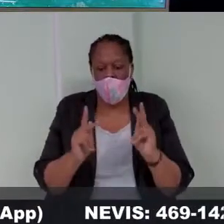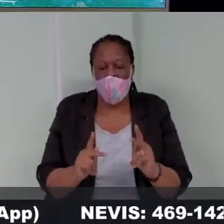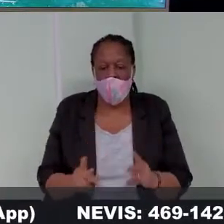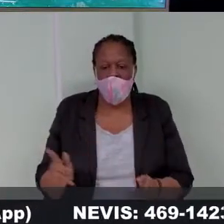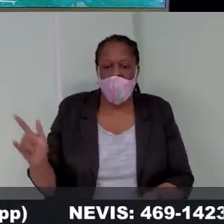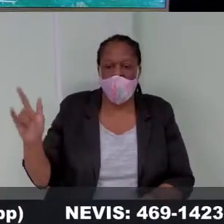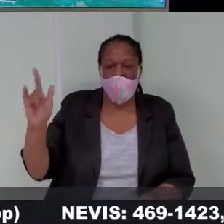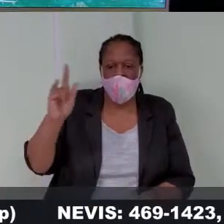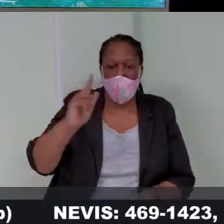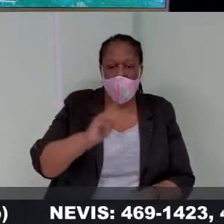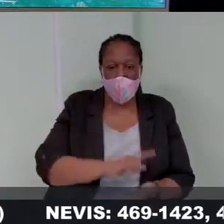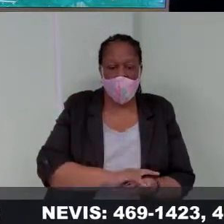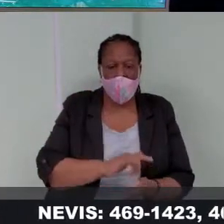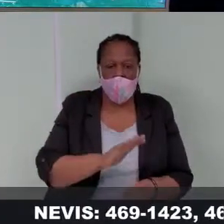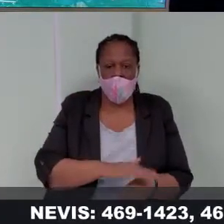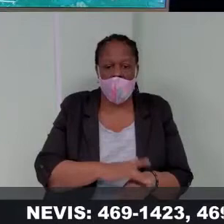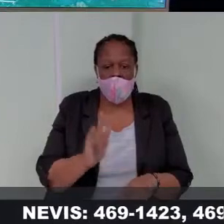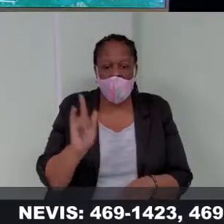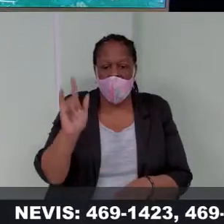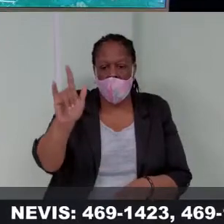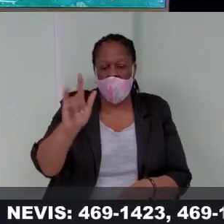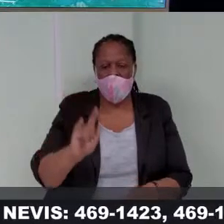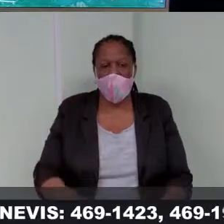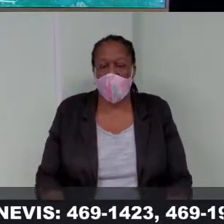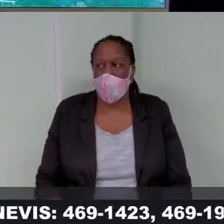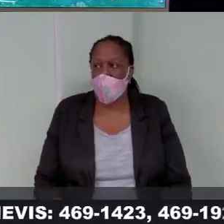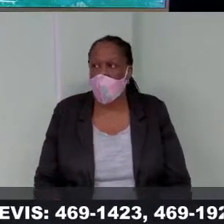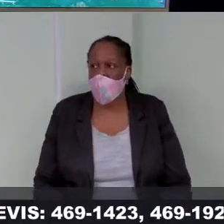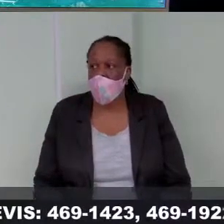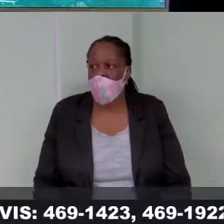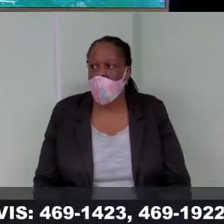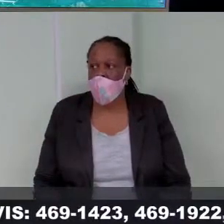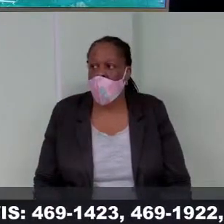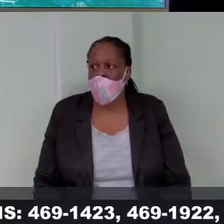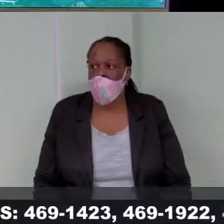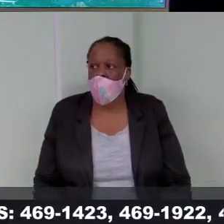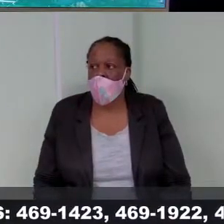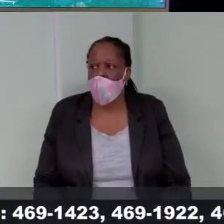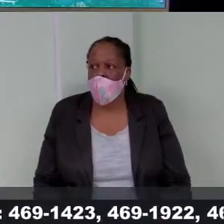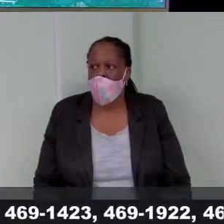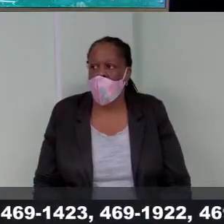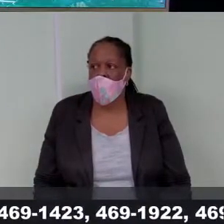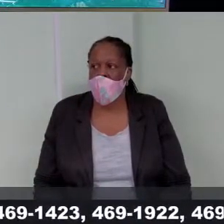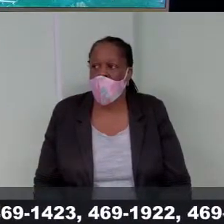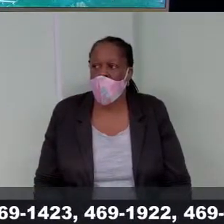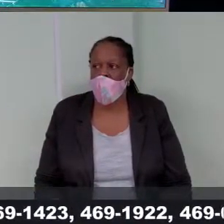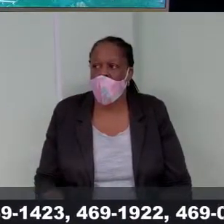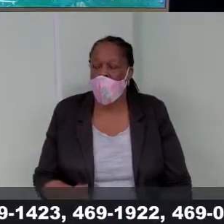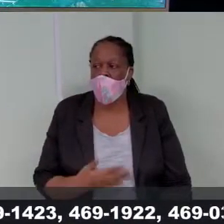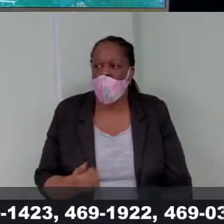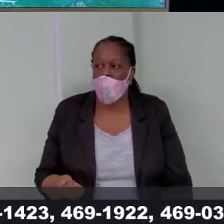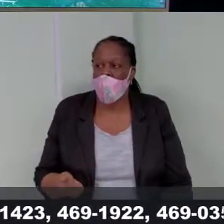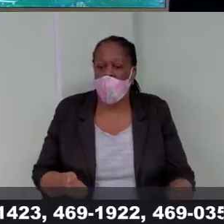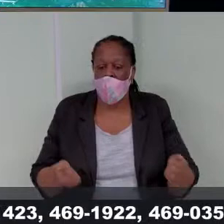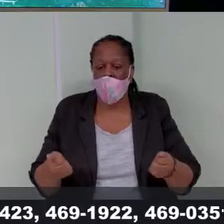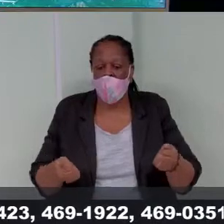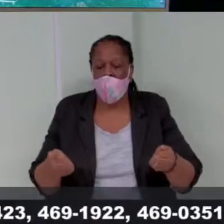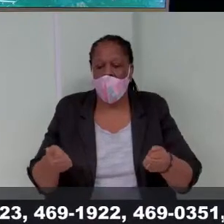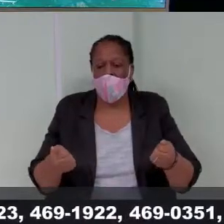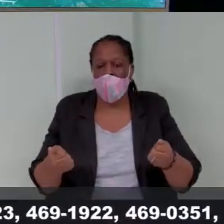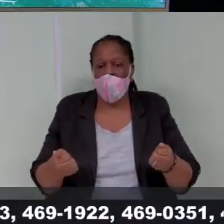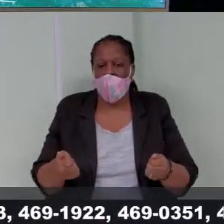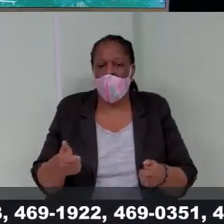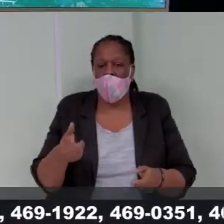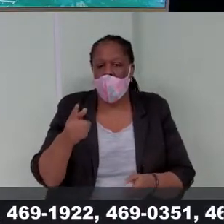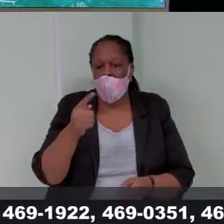since our borders have been reopened, and they are being transported by taxis